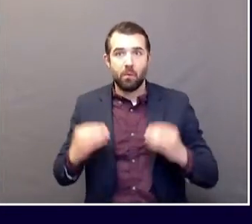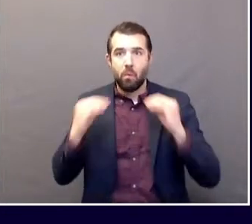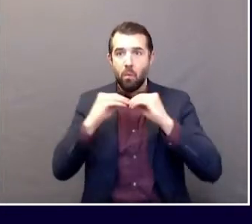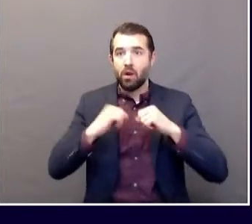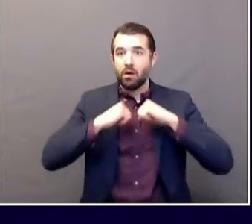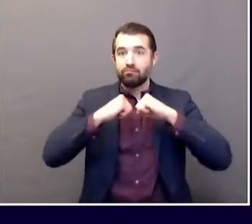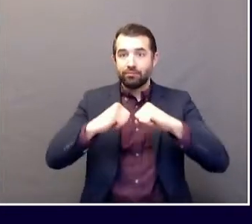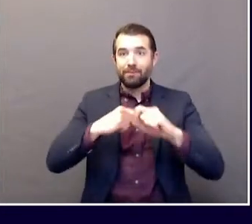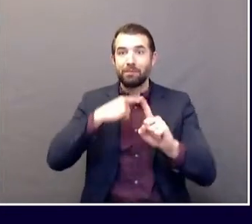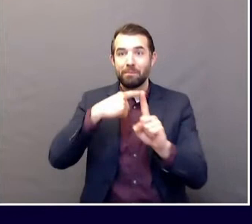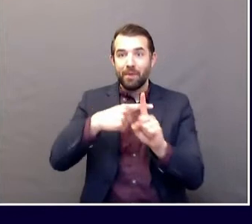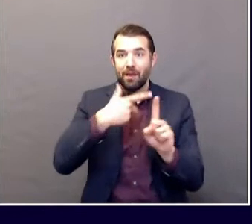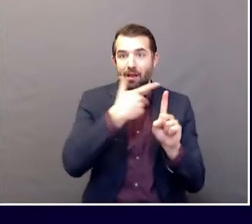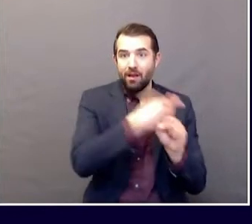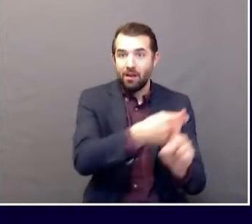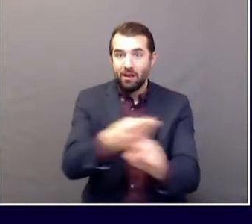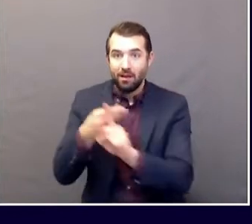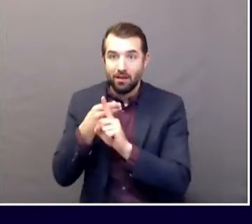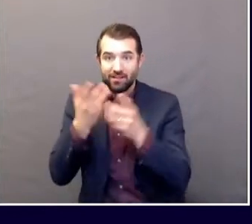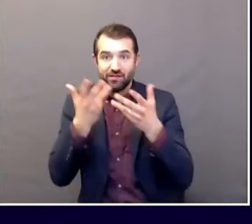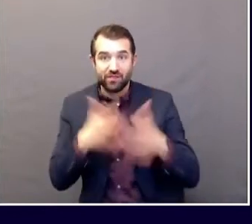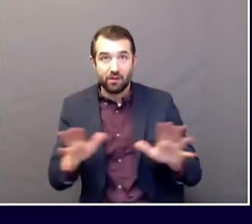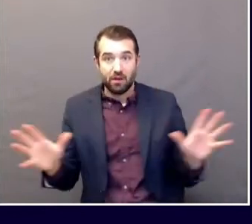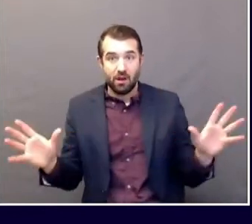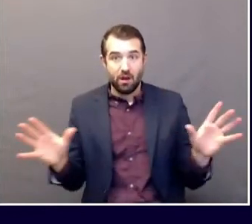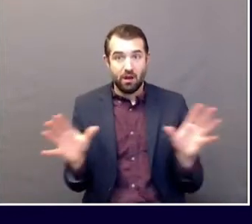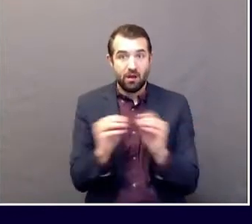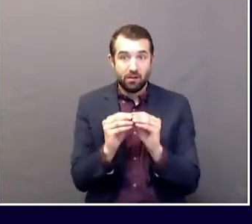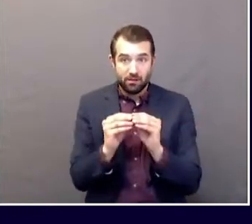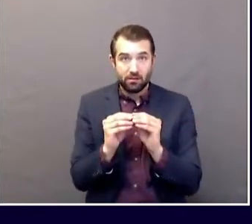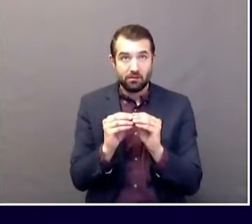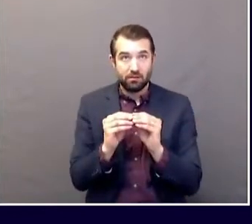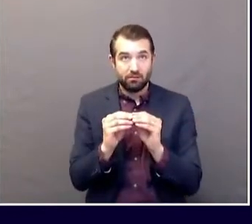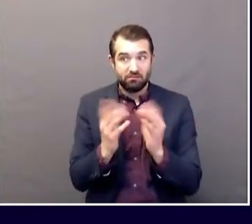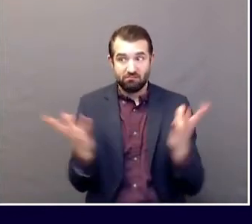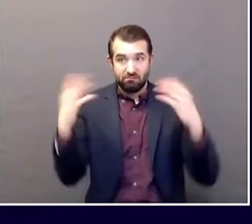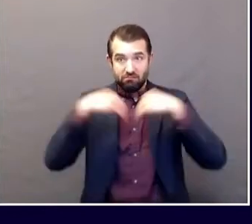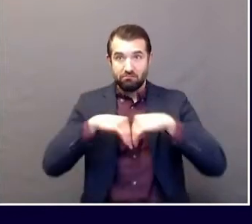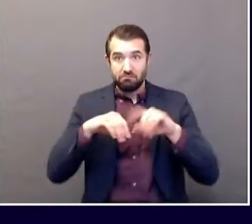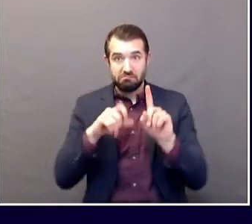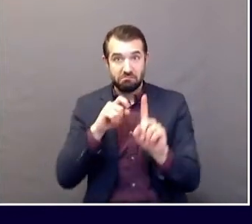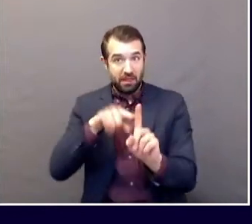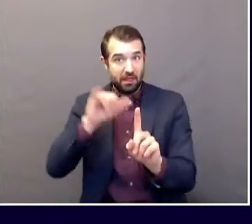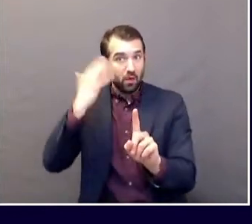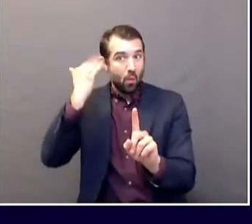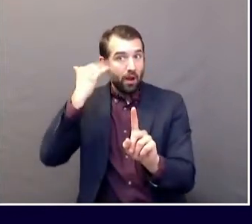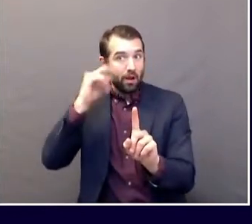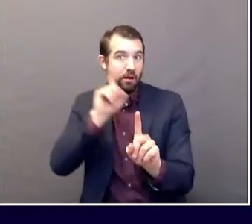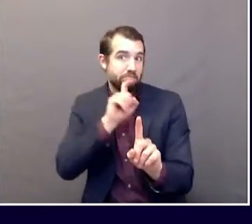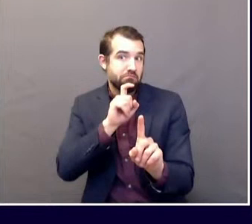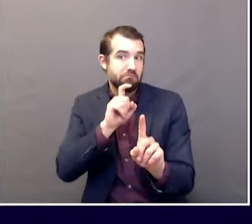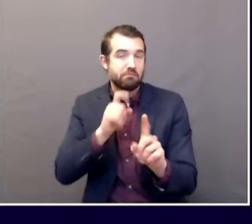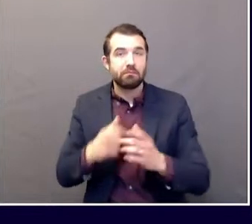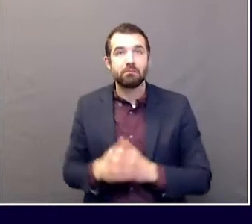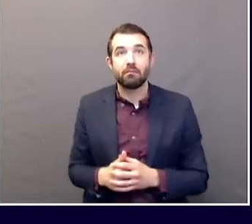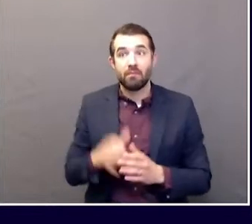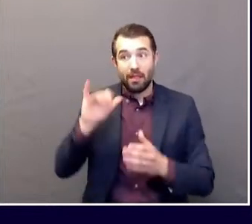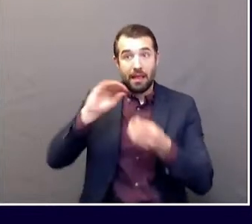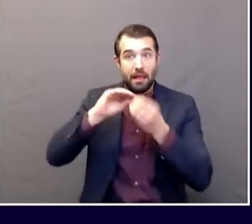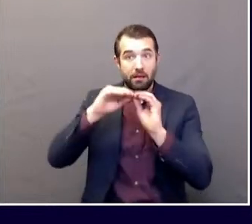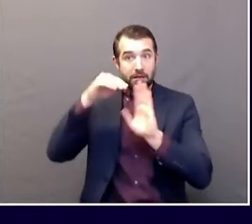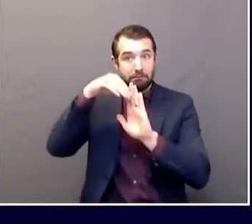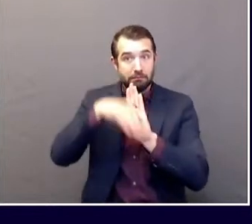could those two things in tandem start to be part of the reason, part of the explanation for why case numbers have come